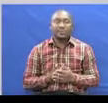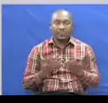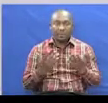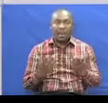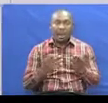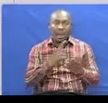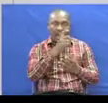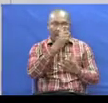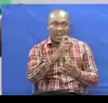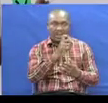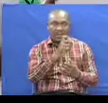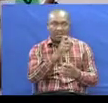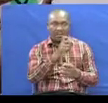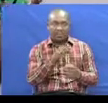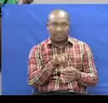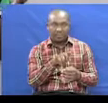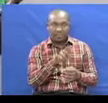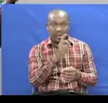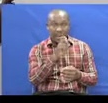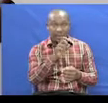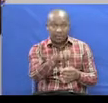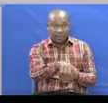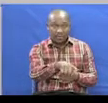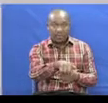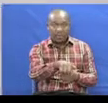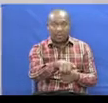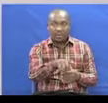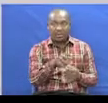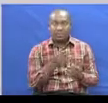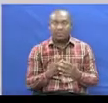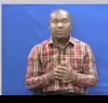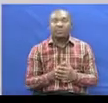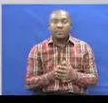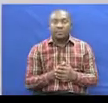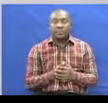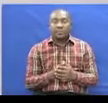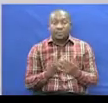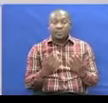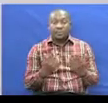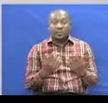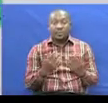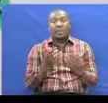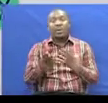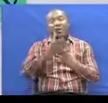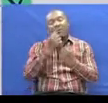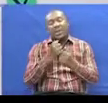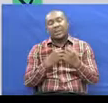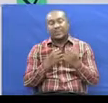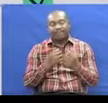It is x. We have x here. And here we have different methods on solving